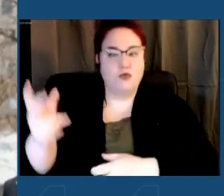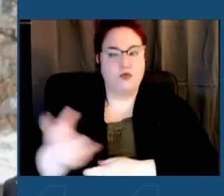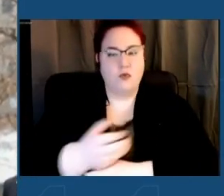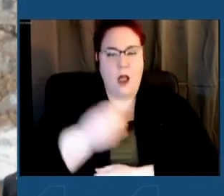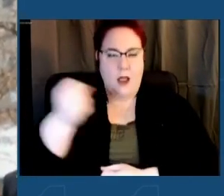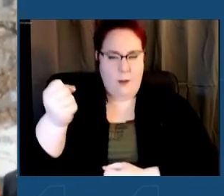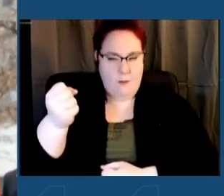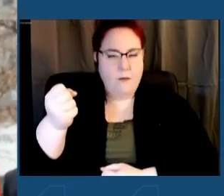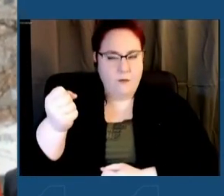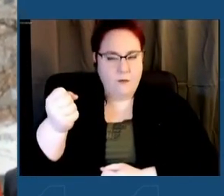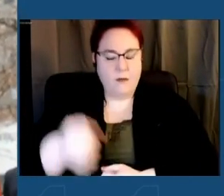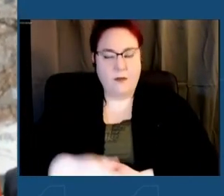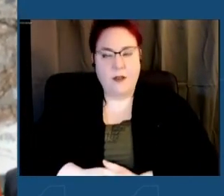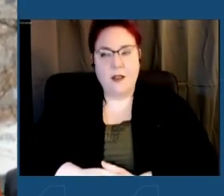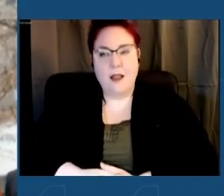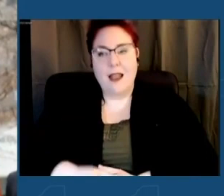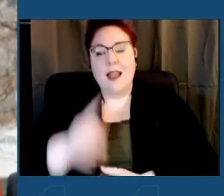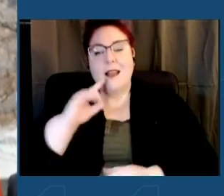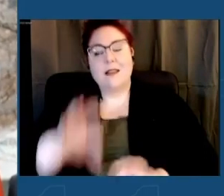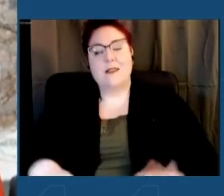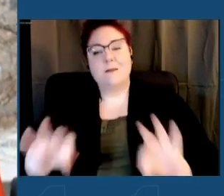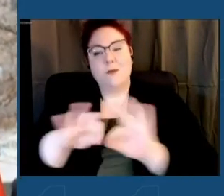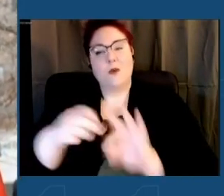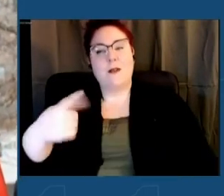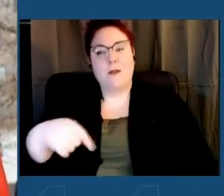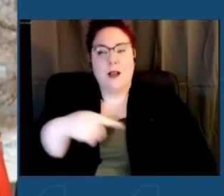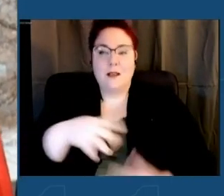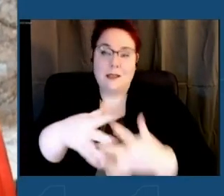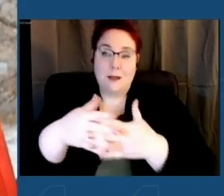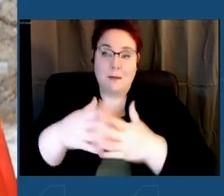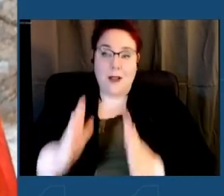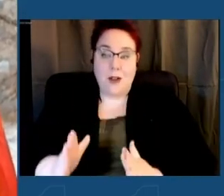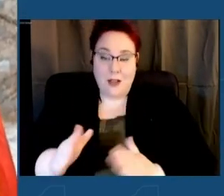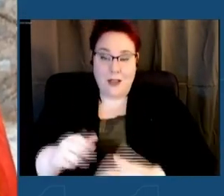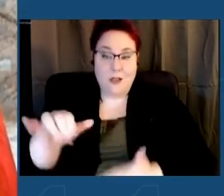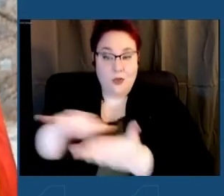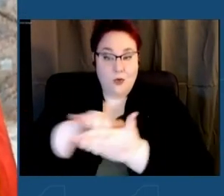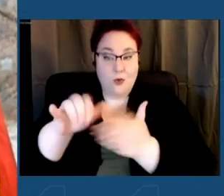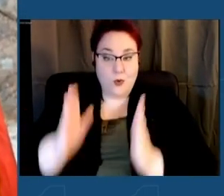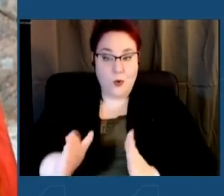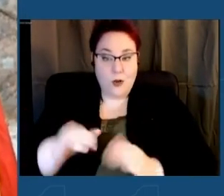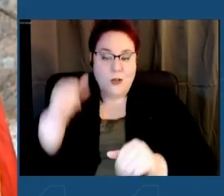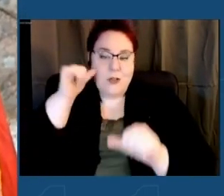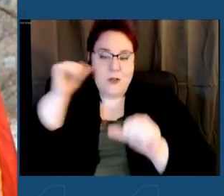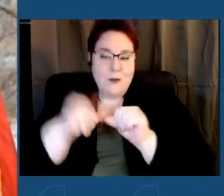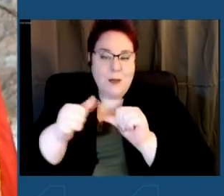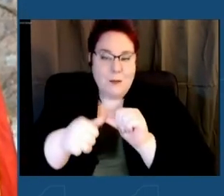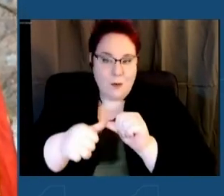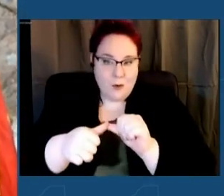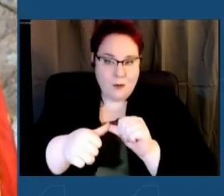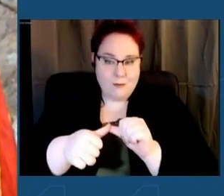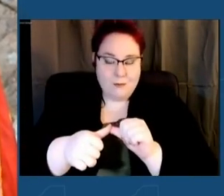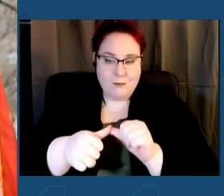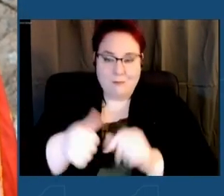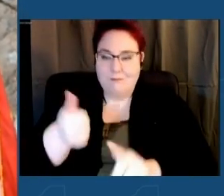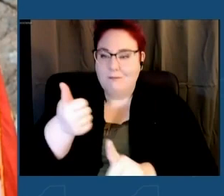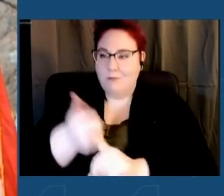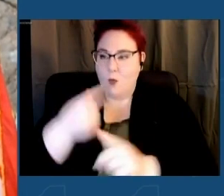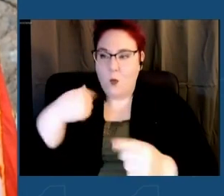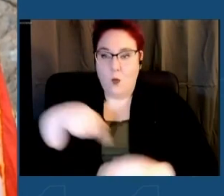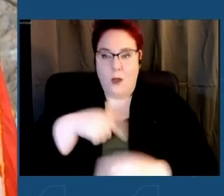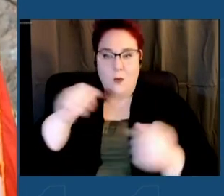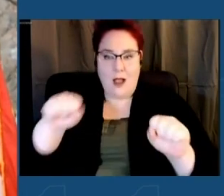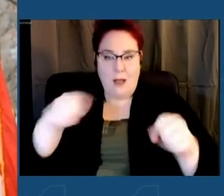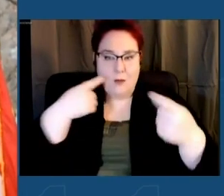us as New Yorkers and Americans to remember what was achieved in the immediate aftermath of